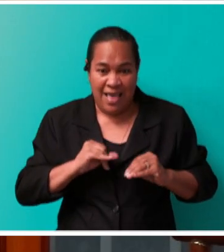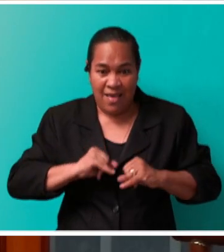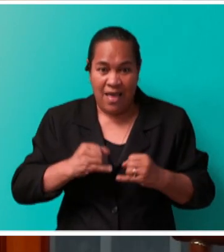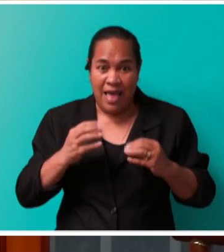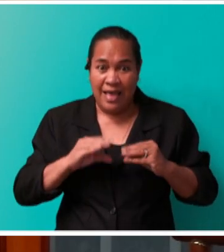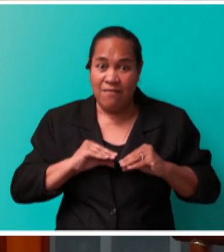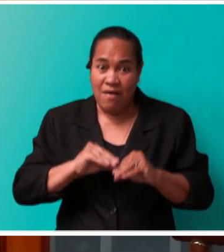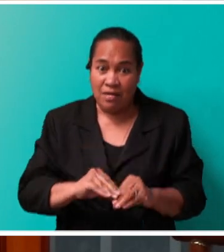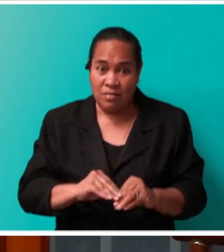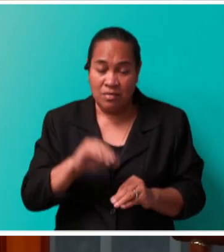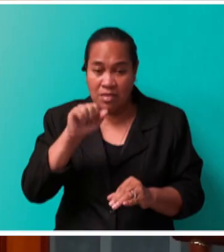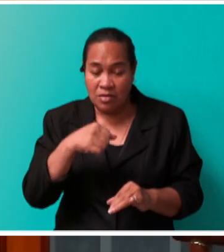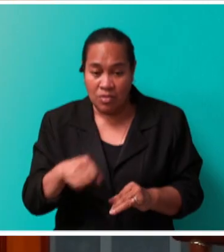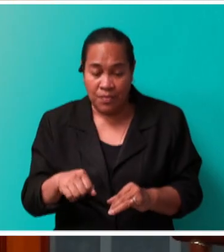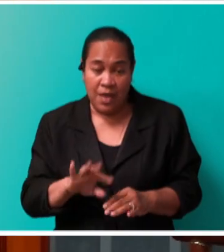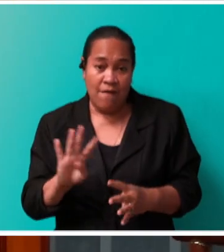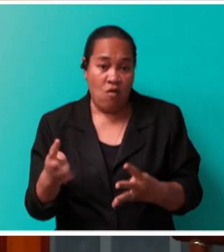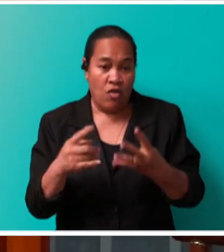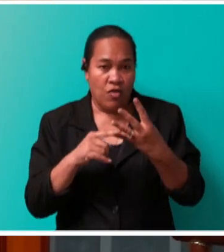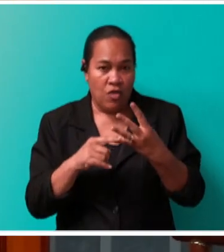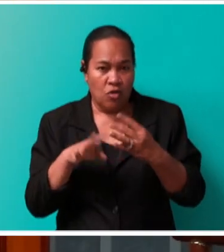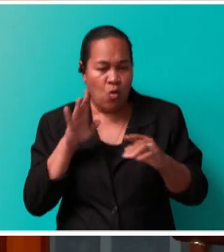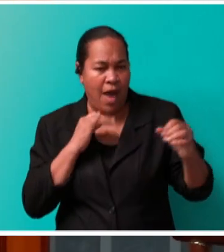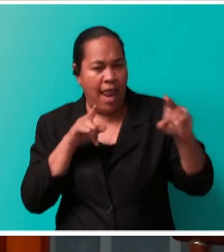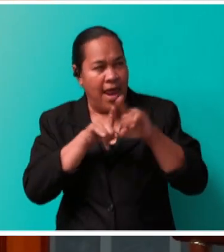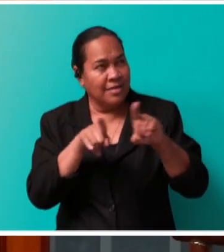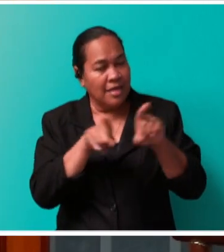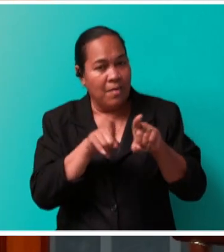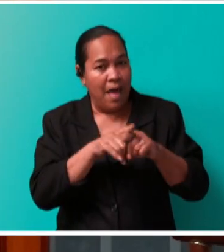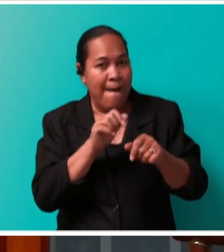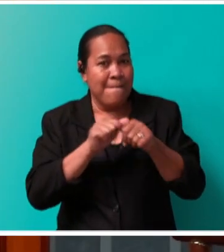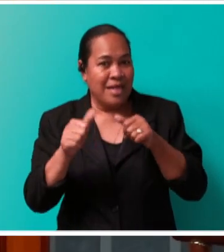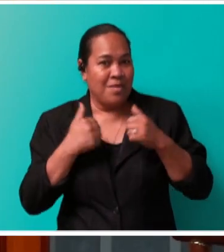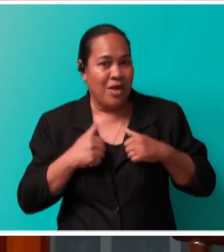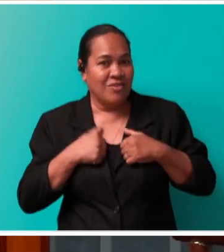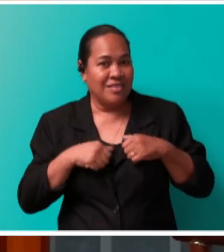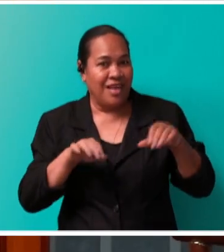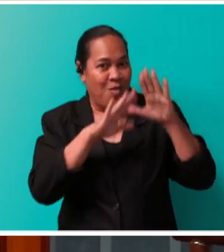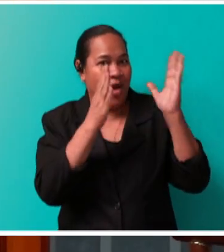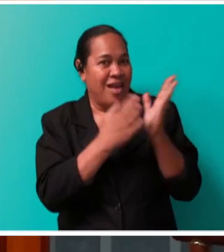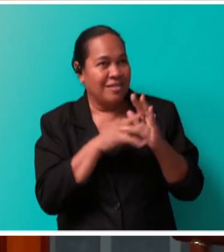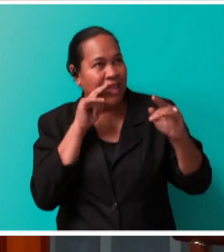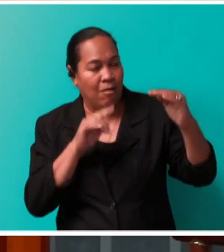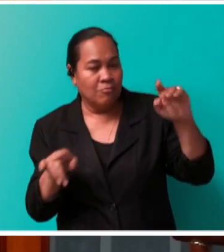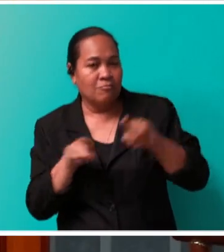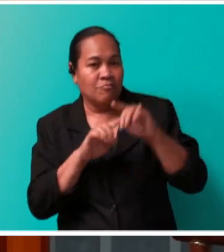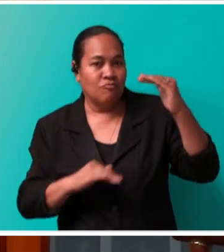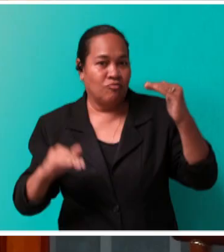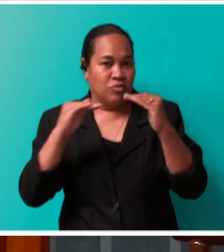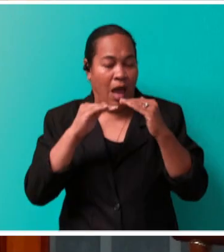alignment with the international best practices while considering local context and assess current